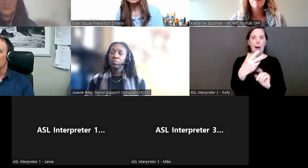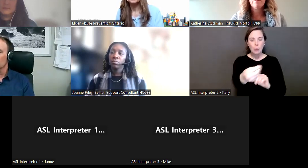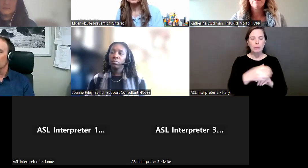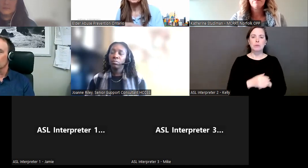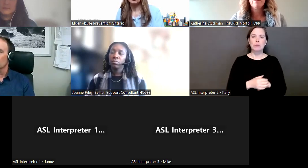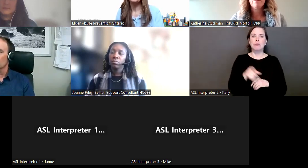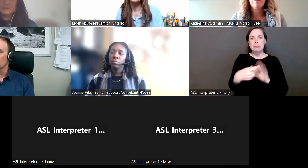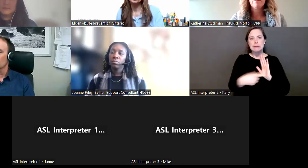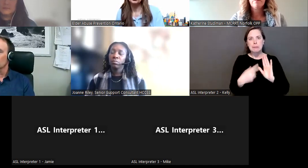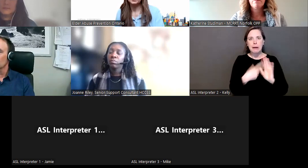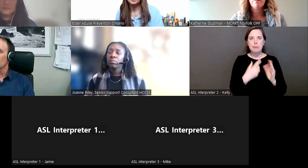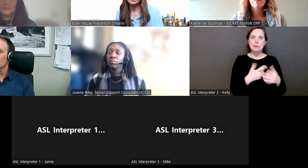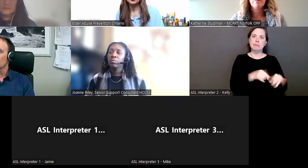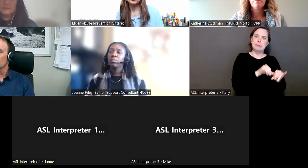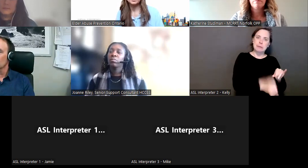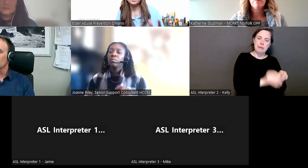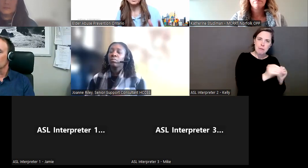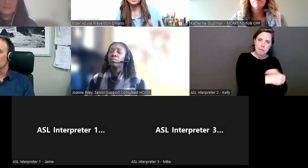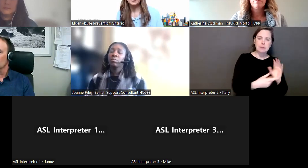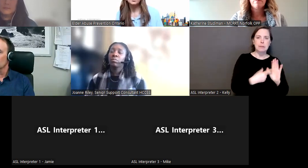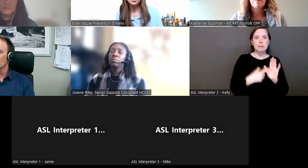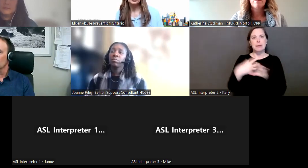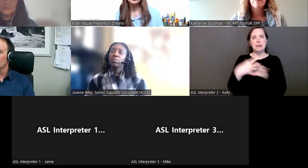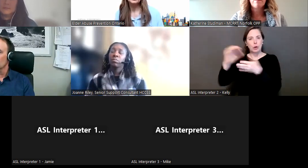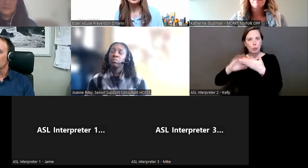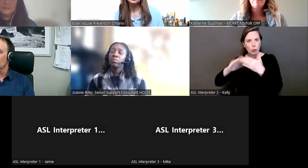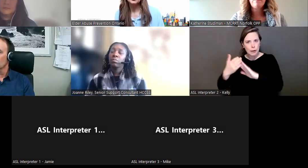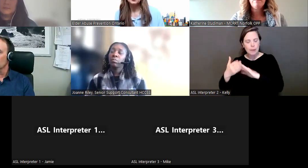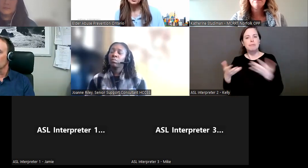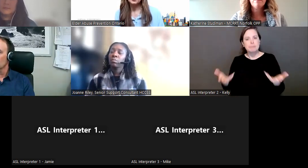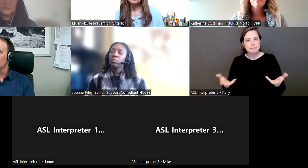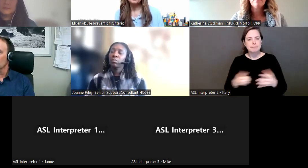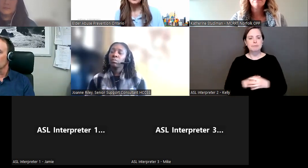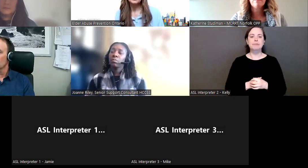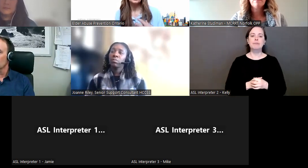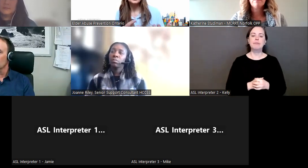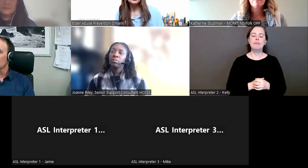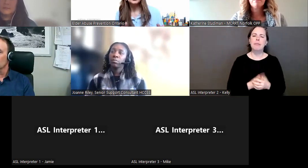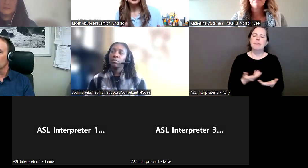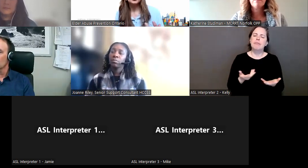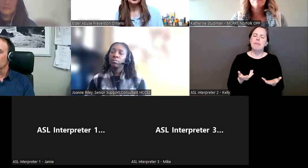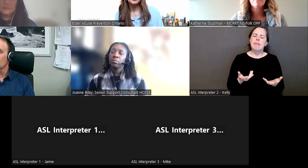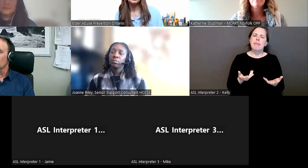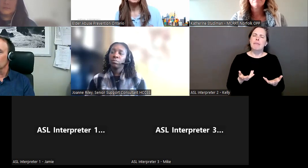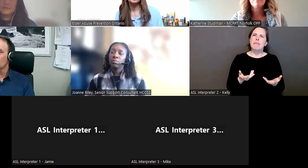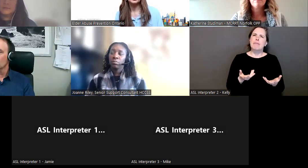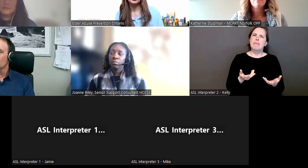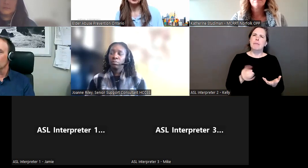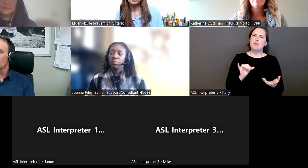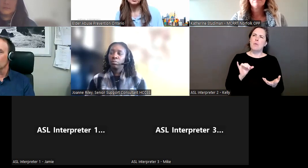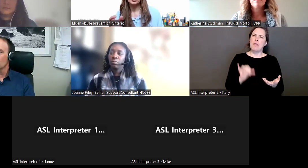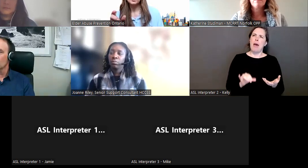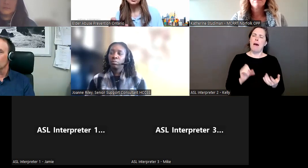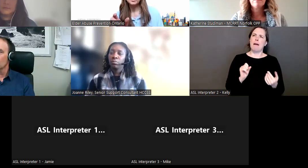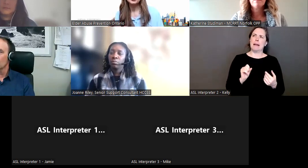be in all your role within that mandate, working with seniors. What's that relationship look like when you're working